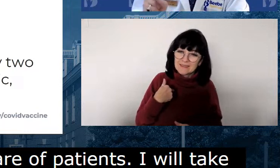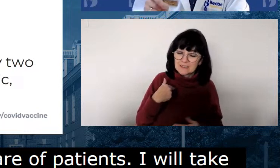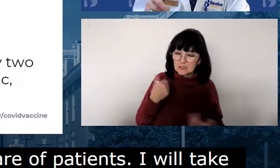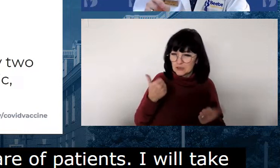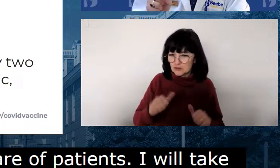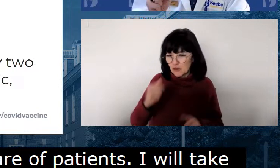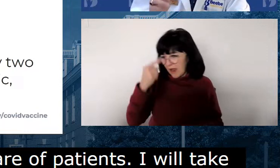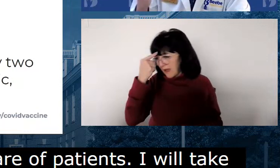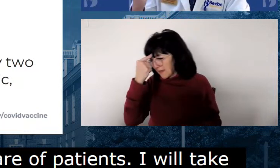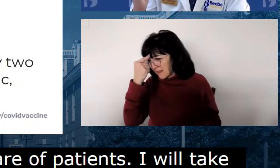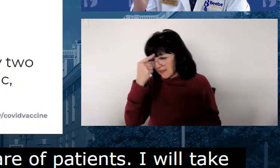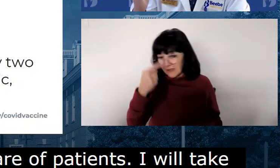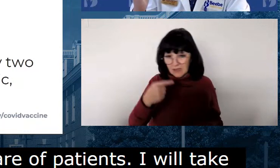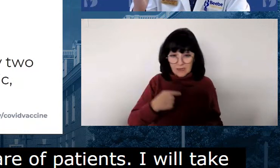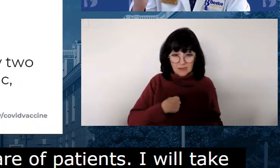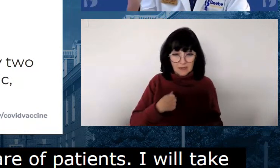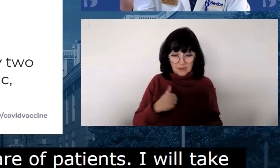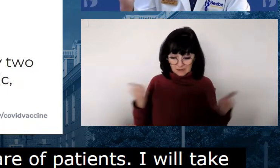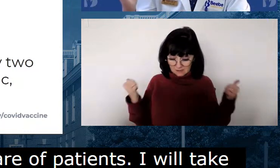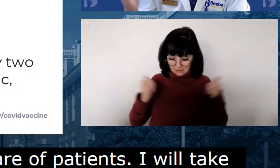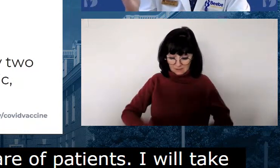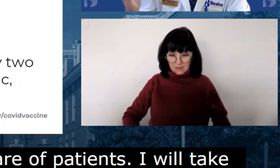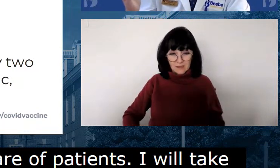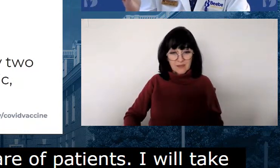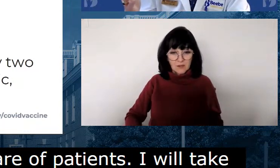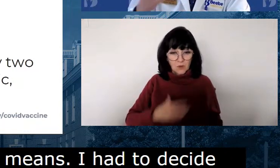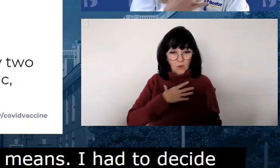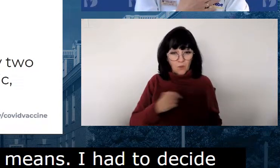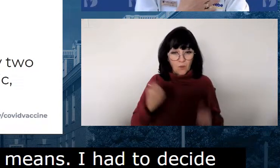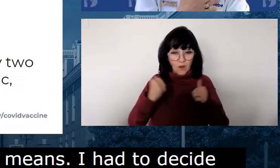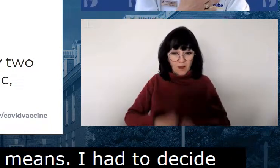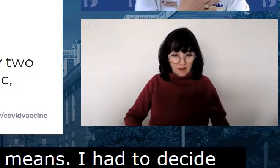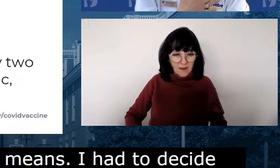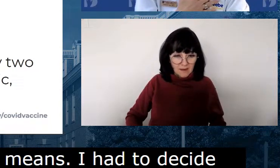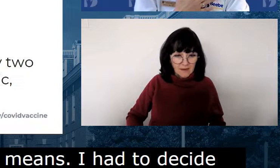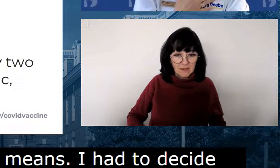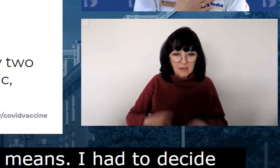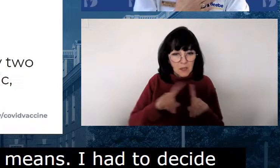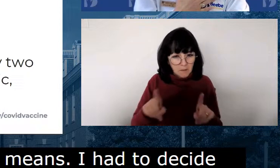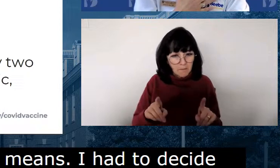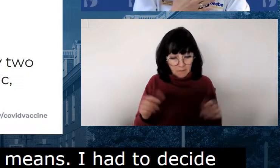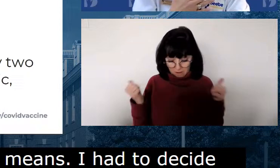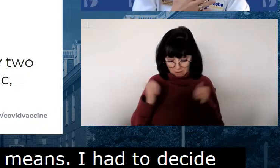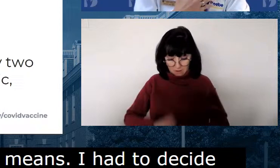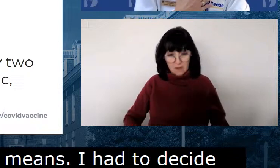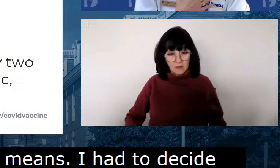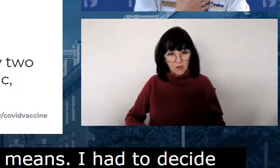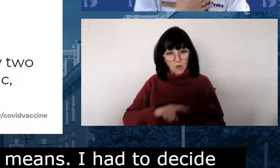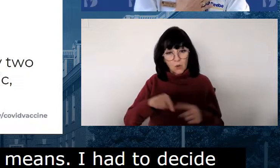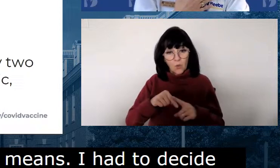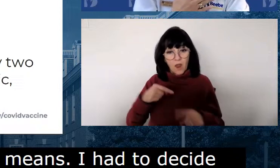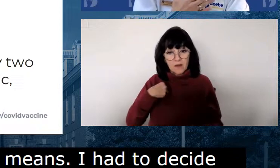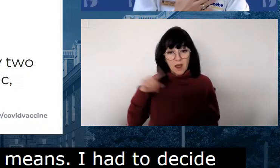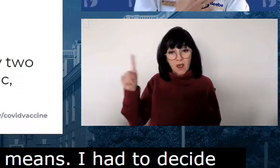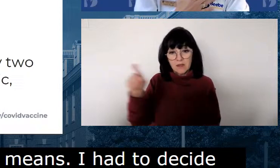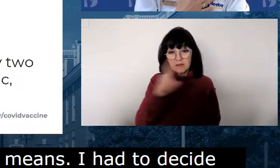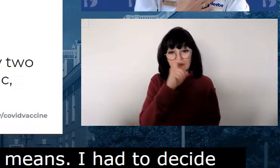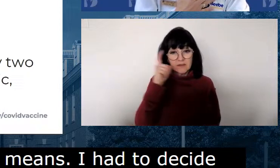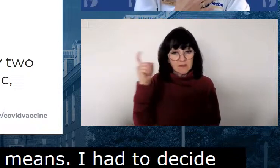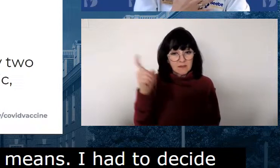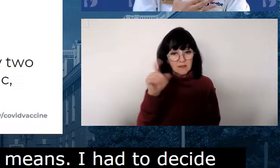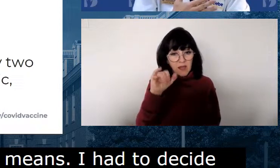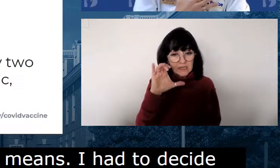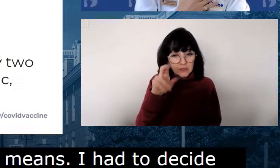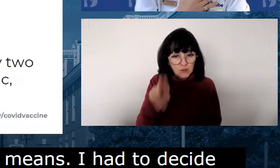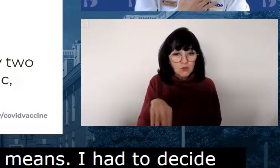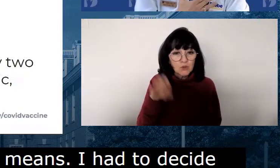because I'm a doctor, although at the end of the day, I'm pretty much not practicing. But I do wear this when I go round on the ICUs or in the